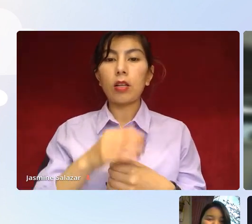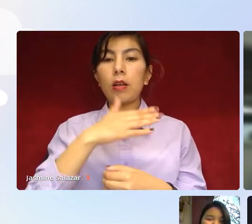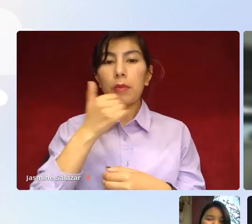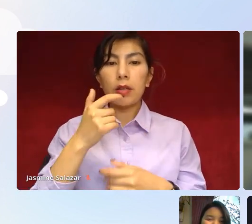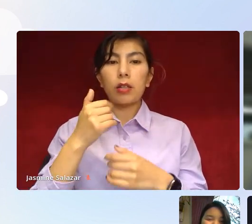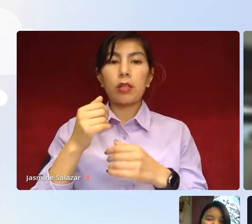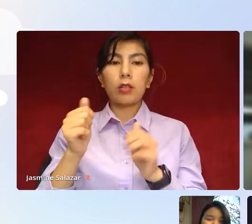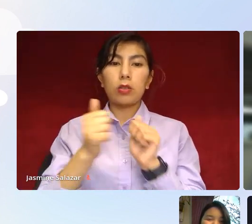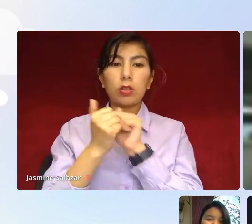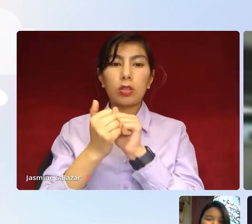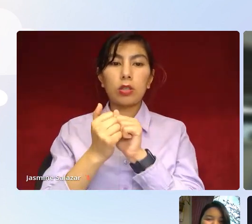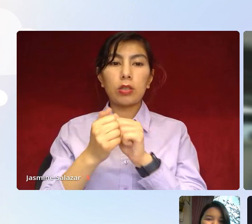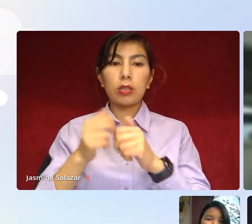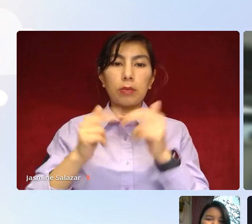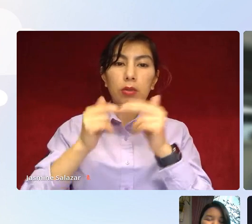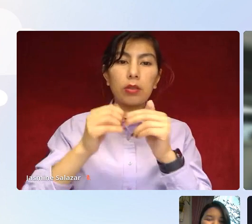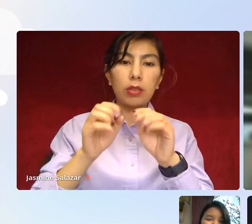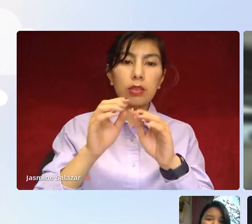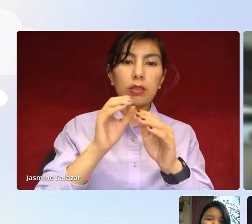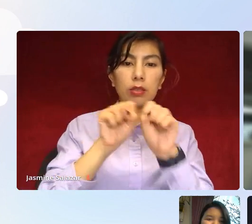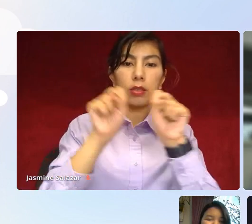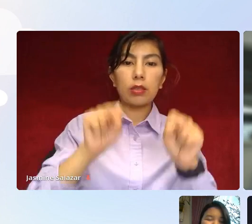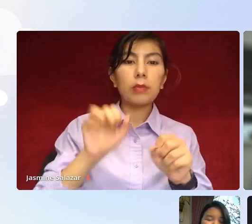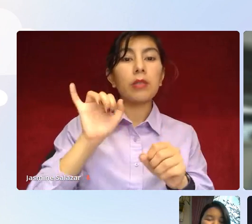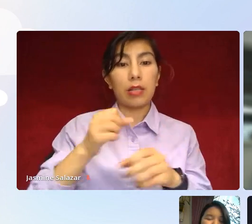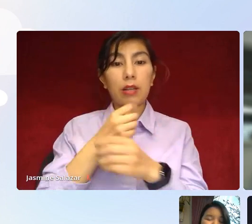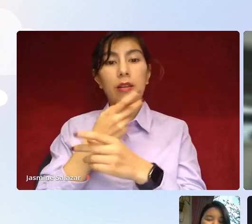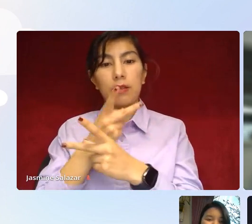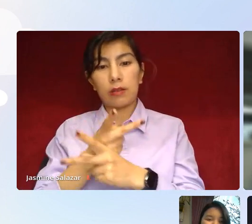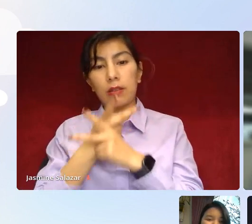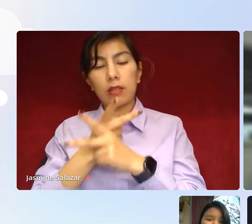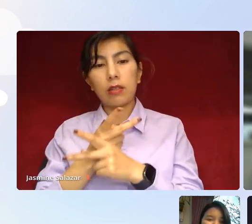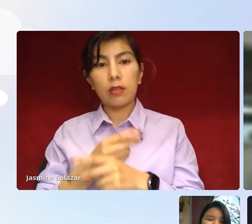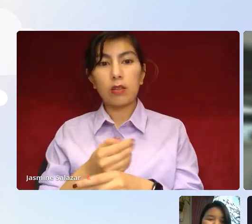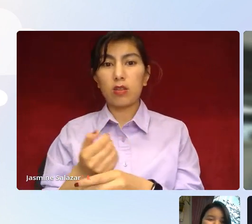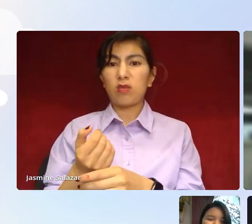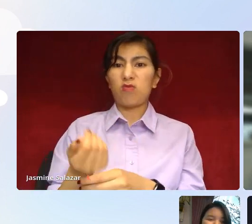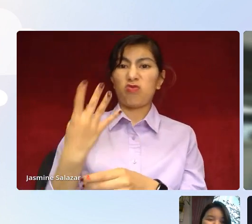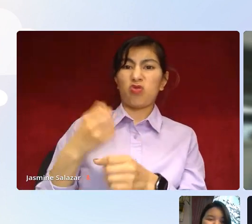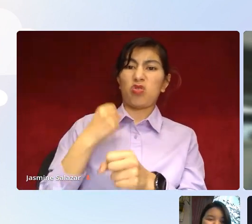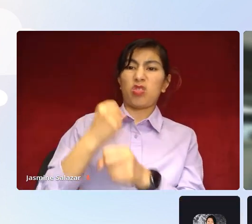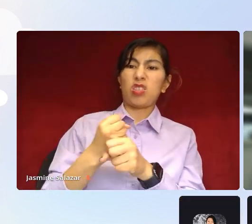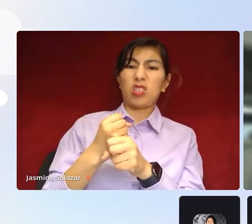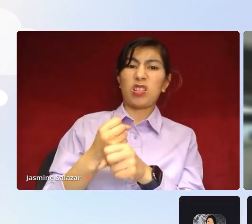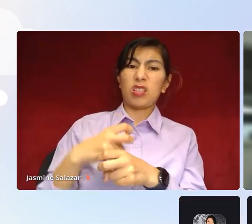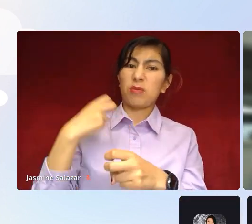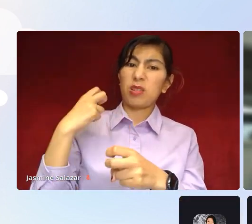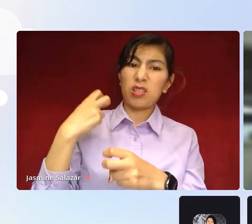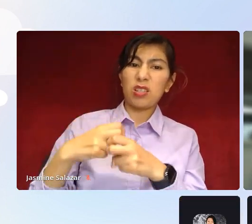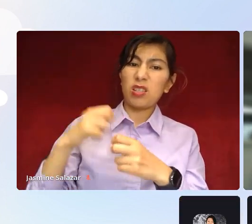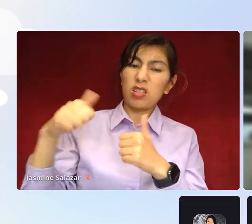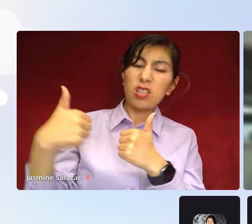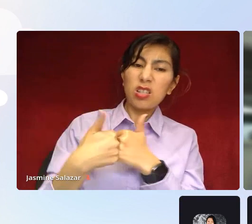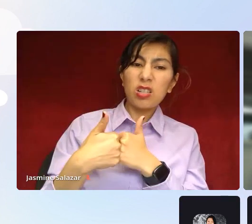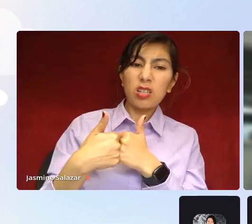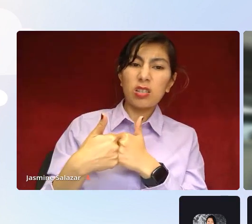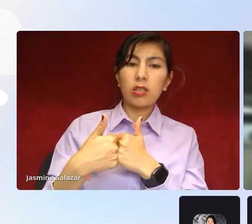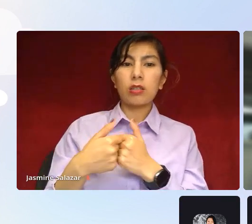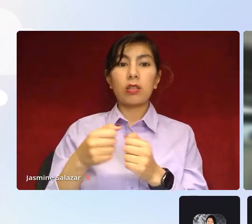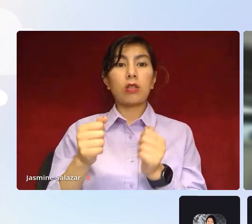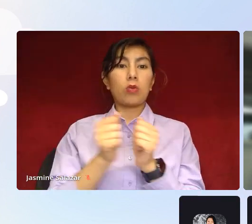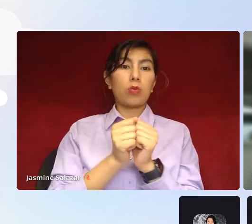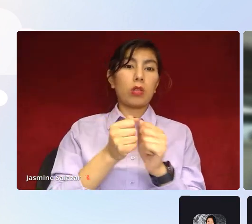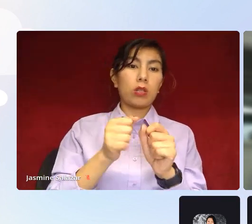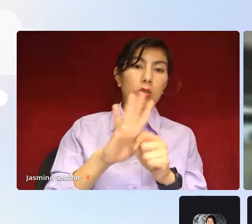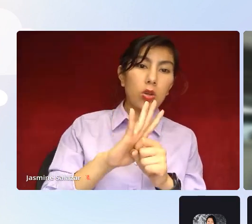Care. The last few years have been challenging for children, youth, and families with mental health needs. The COVID-19